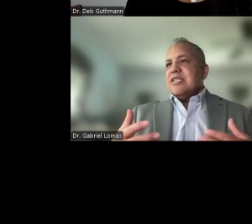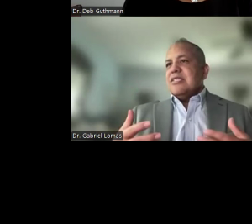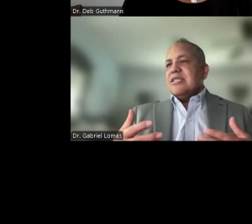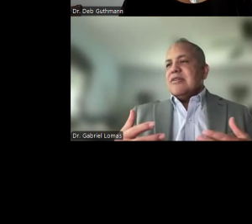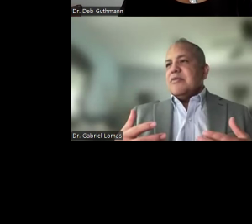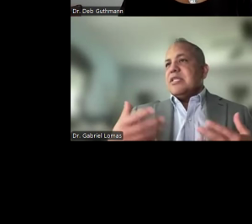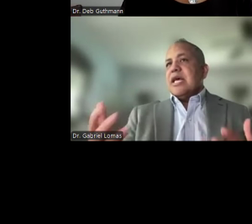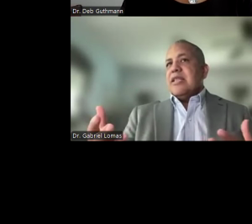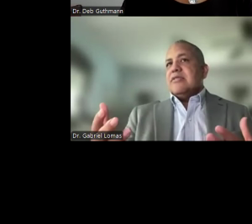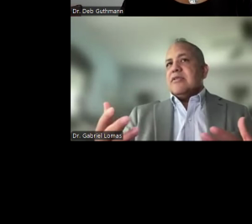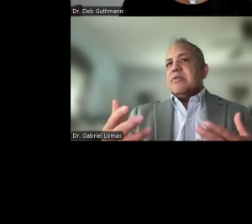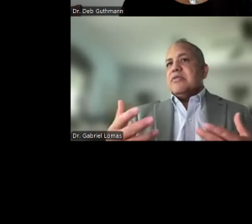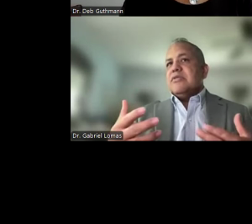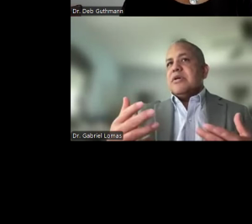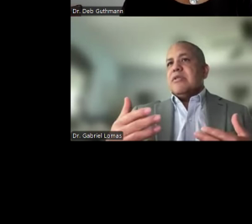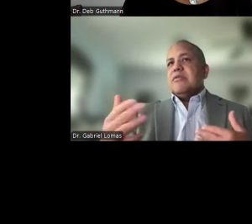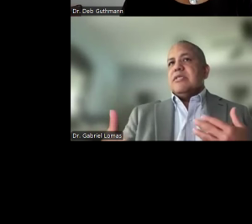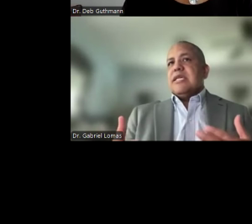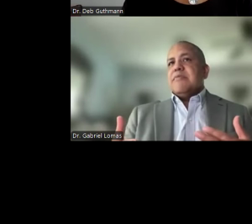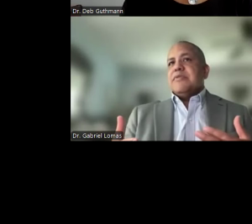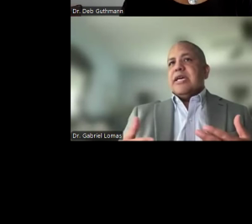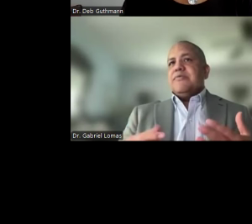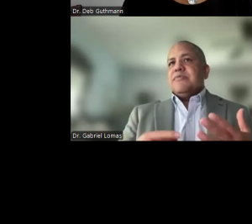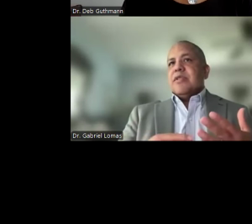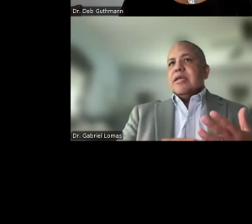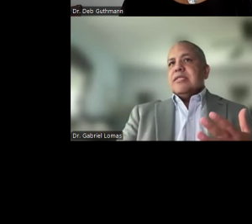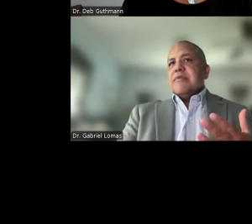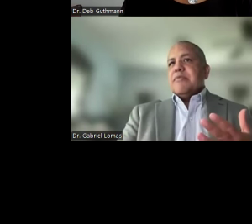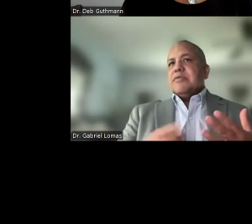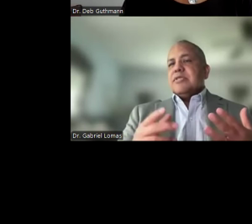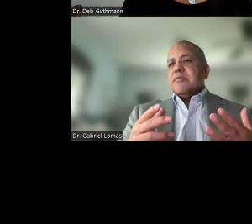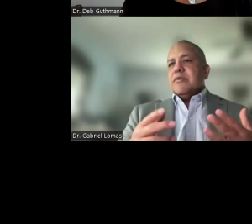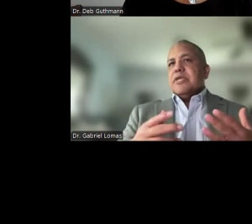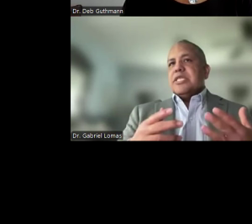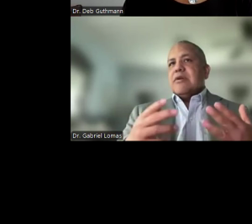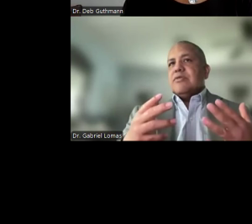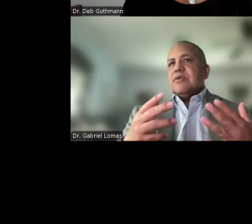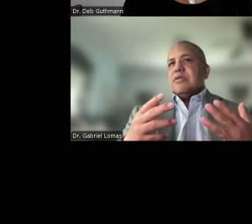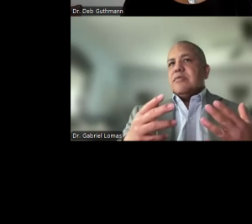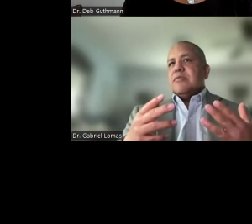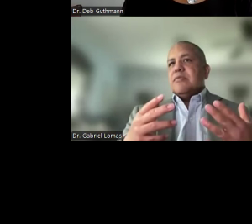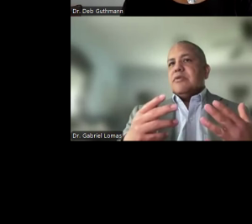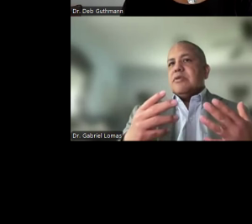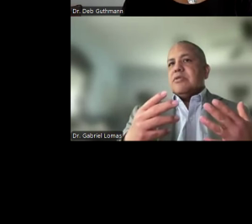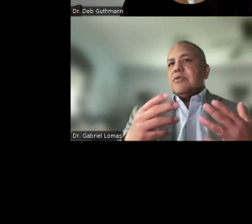technology that wasn't like this. So let's just quickly look through the steps, okay? The deaf person will reach out